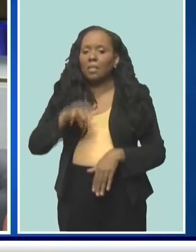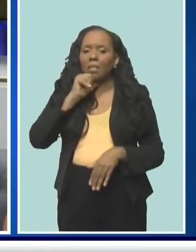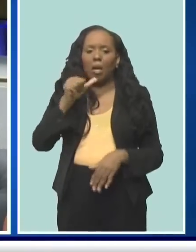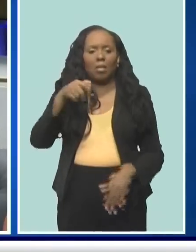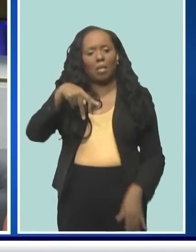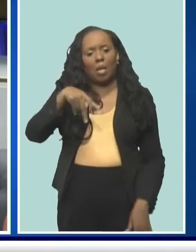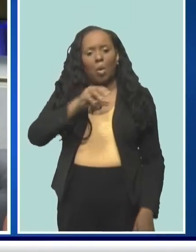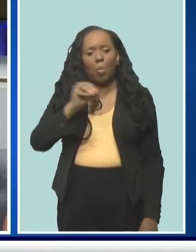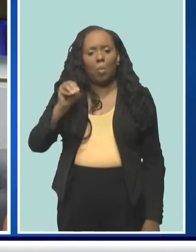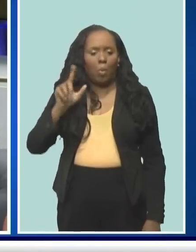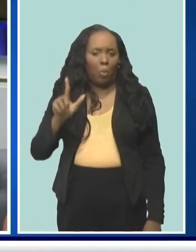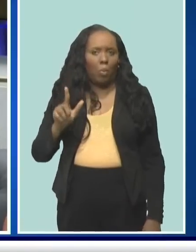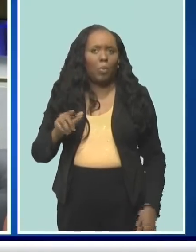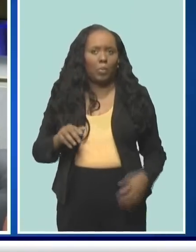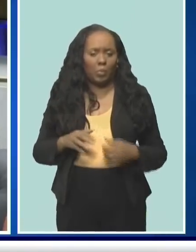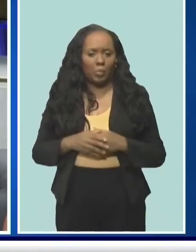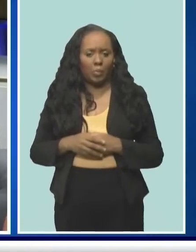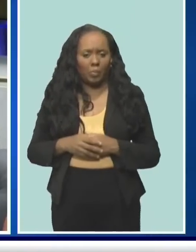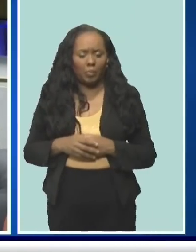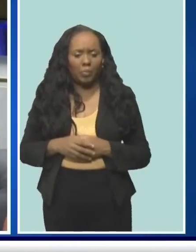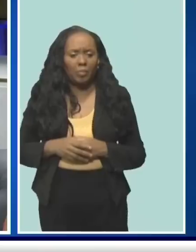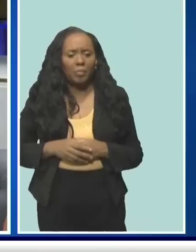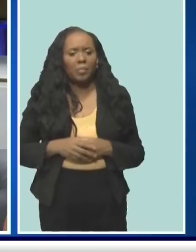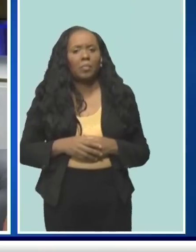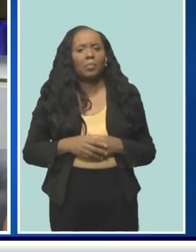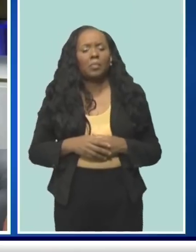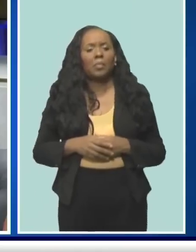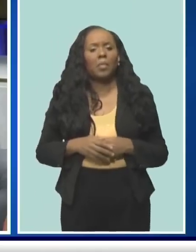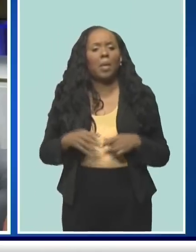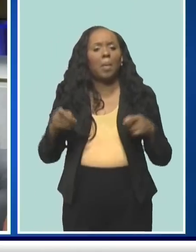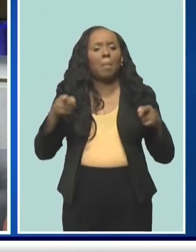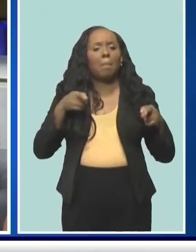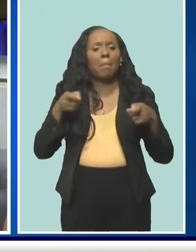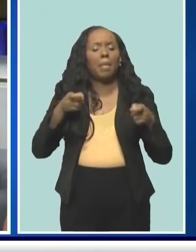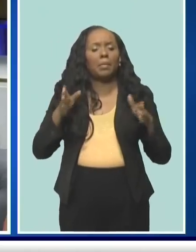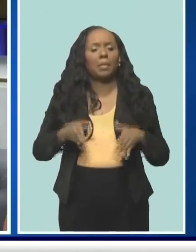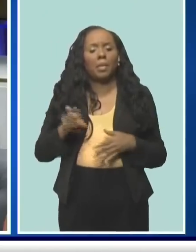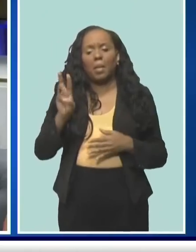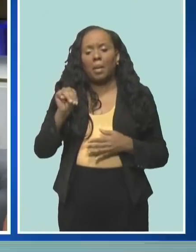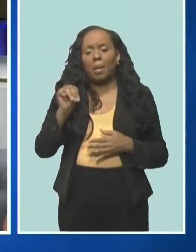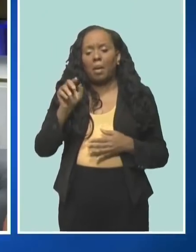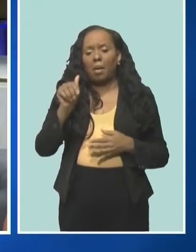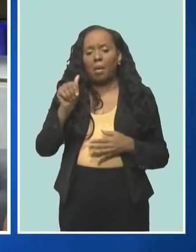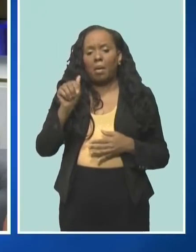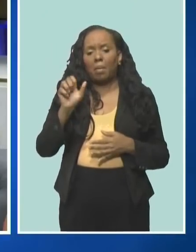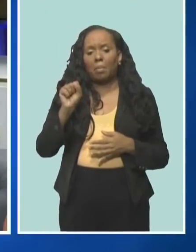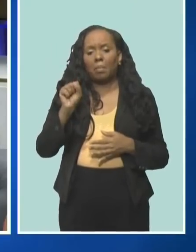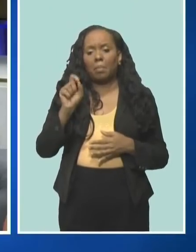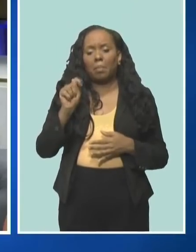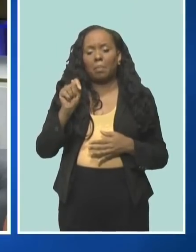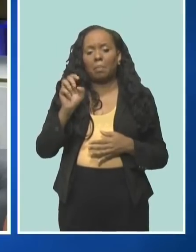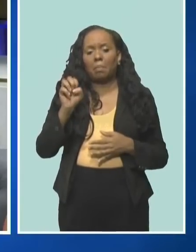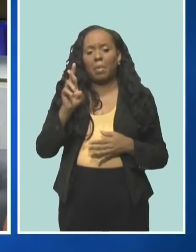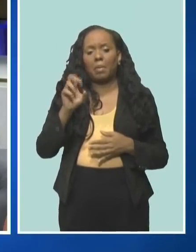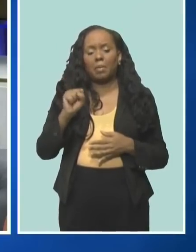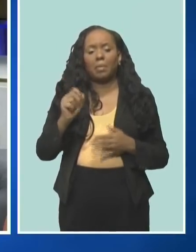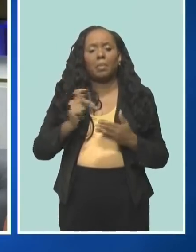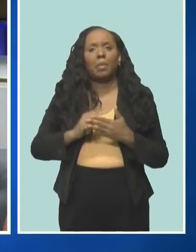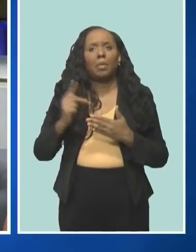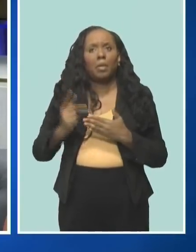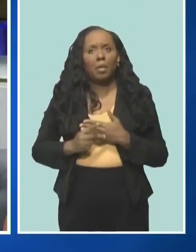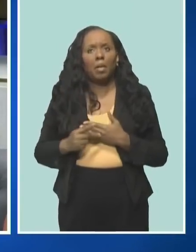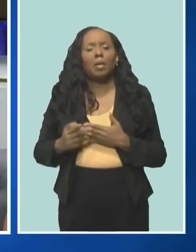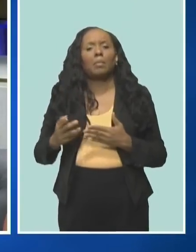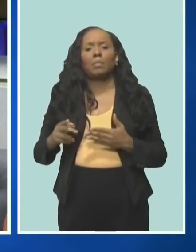Masters program is more tiered and geared to people moving. And a lot of people will tell you after they've done